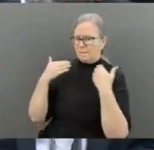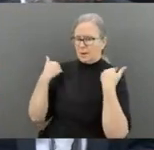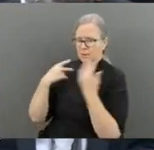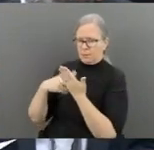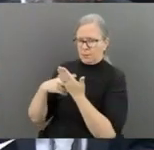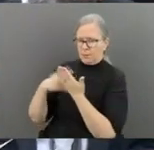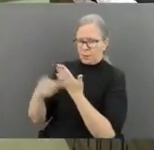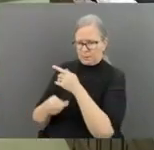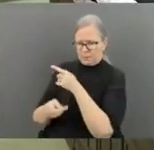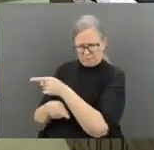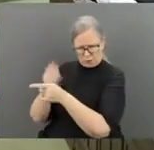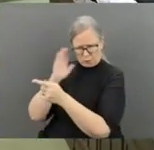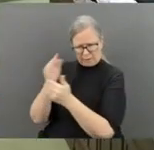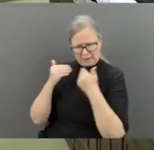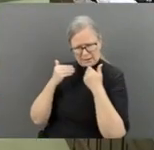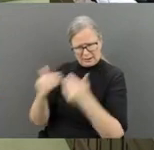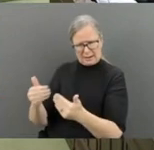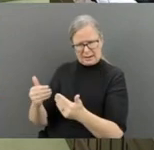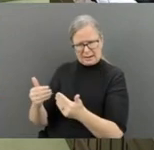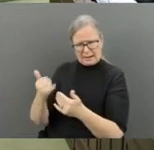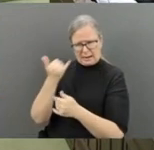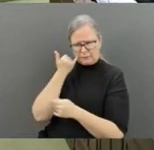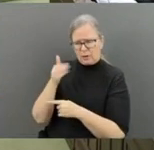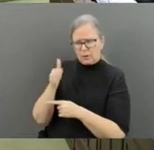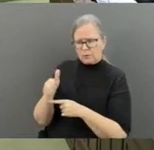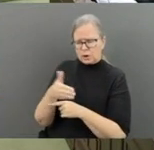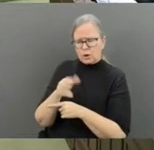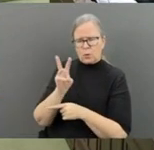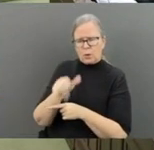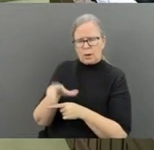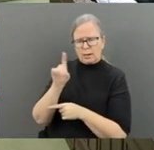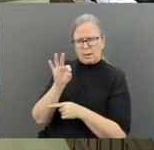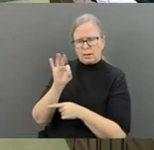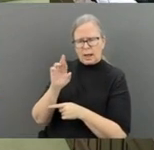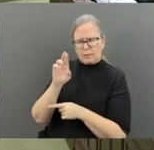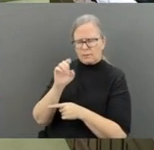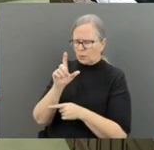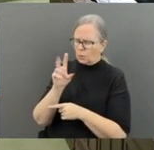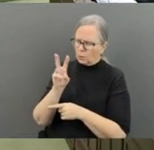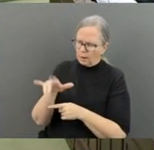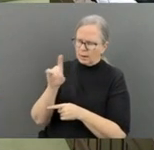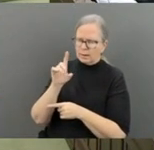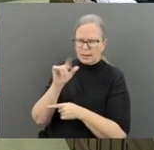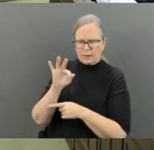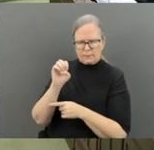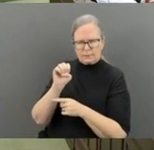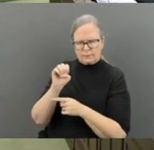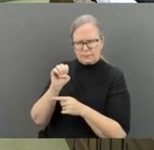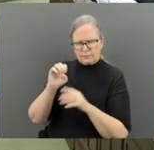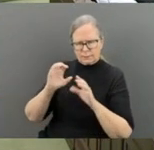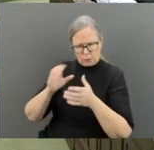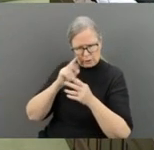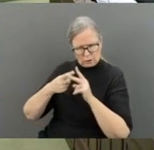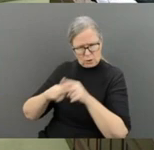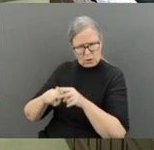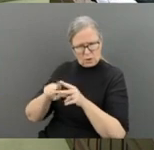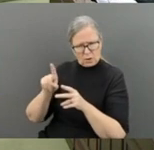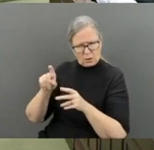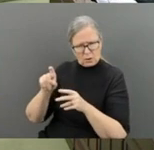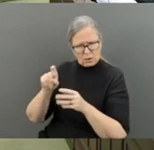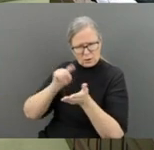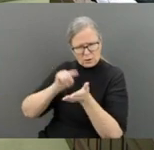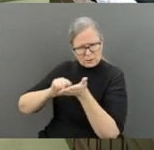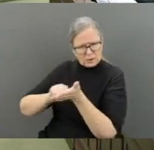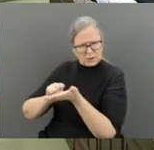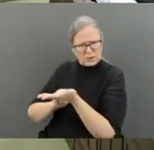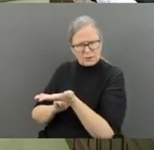instigate it? The Honourable the Minister of Forestry and Parks. Thank you very much, Mr. Speaker, and thanks for the question. Of course, our